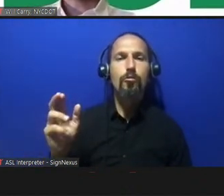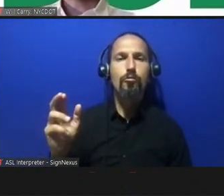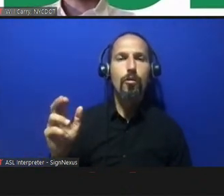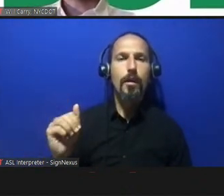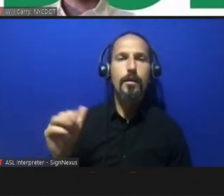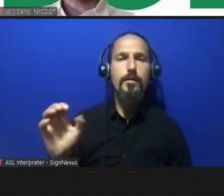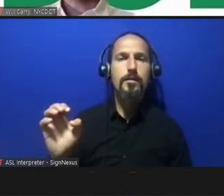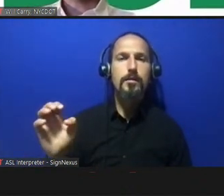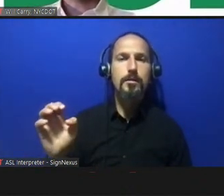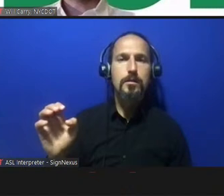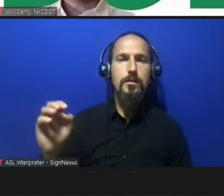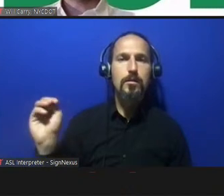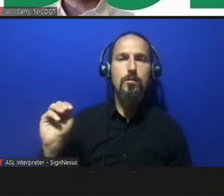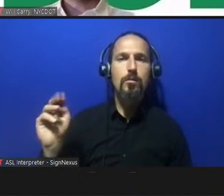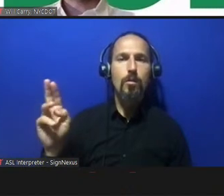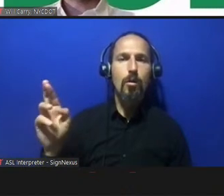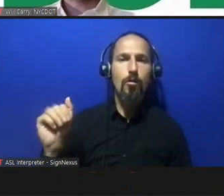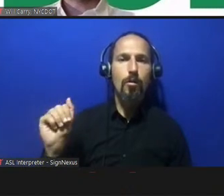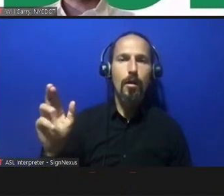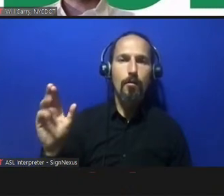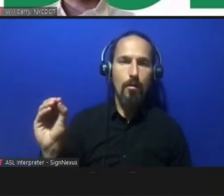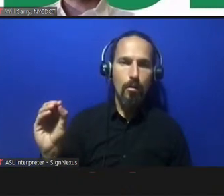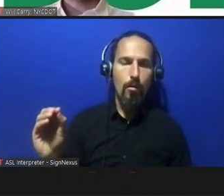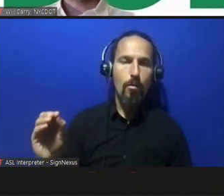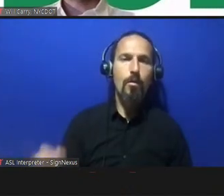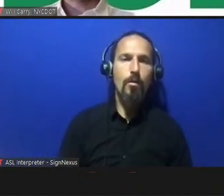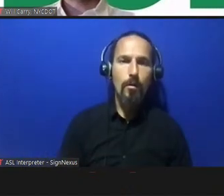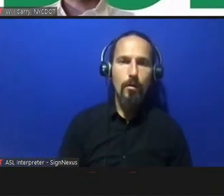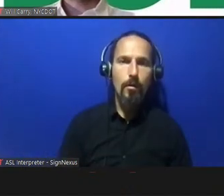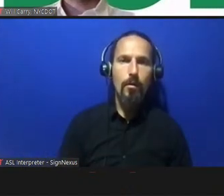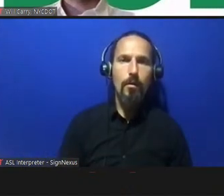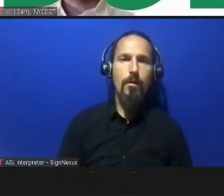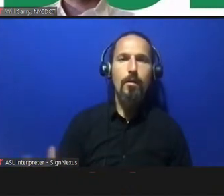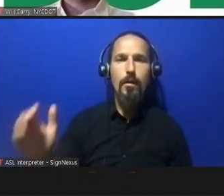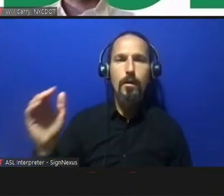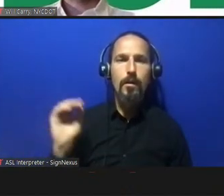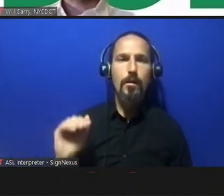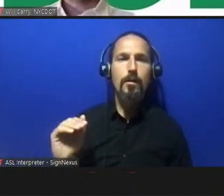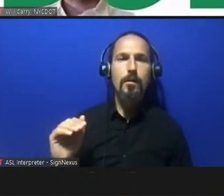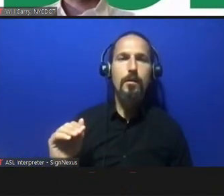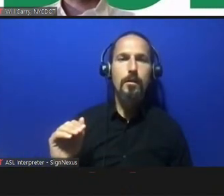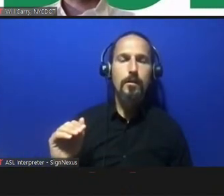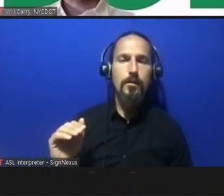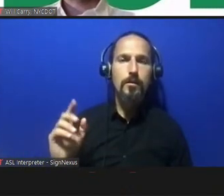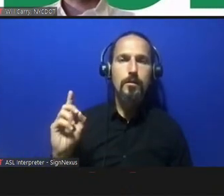the next speaker is grace marrero followed by dario crimales